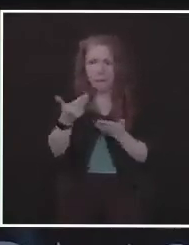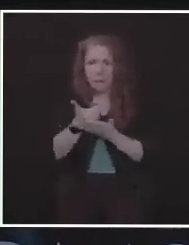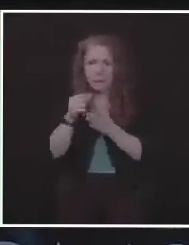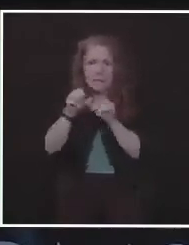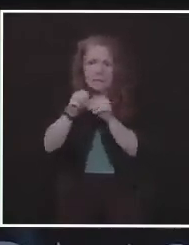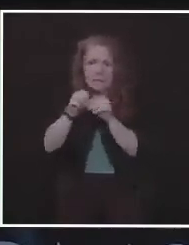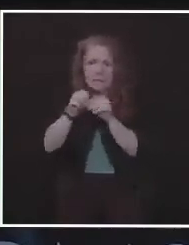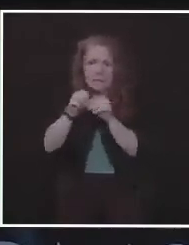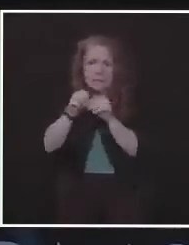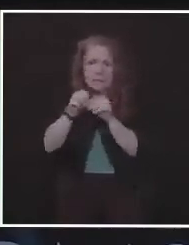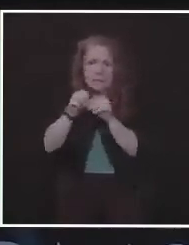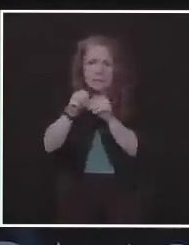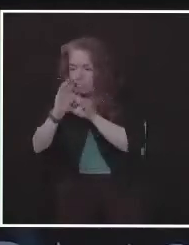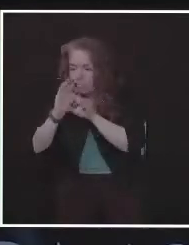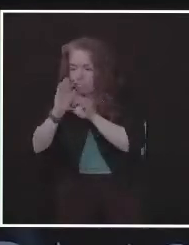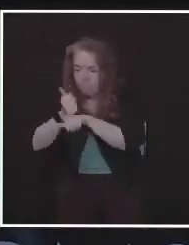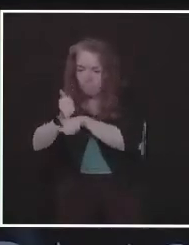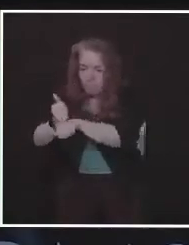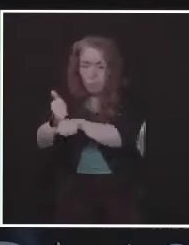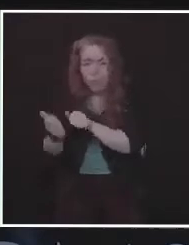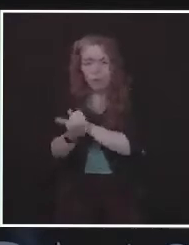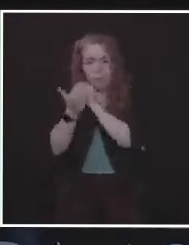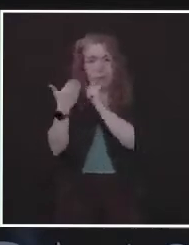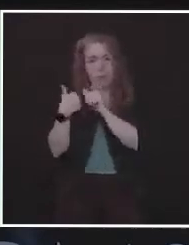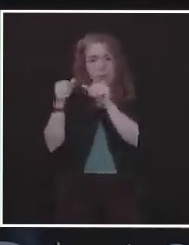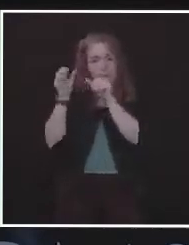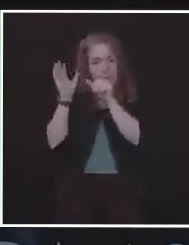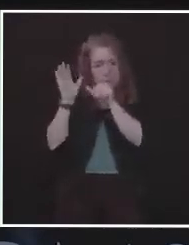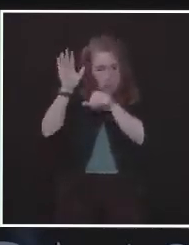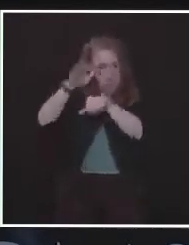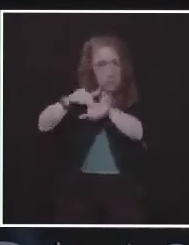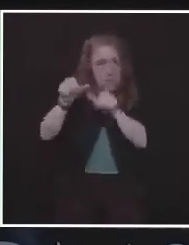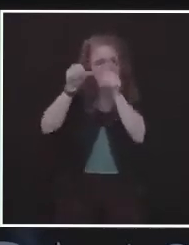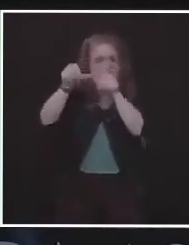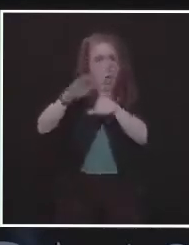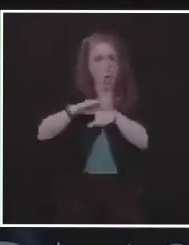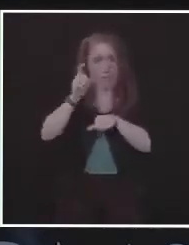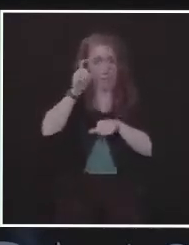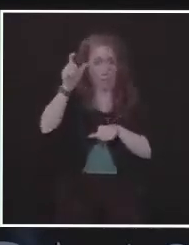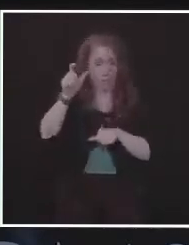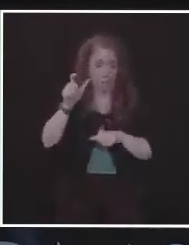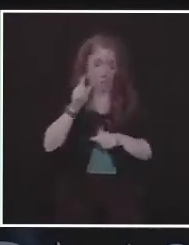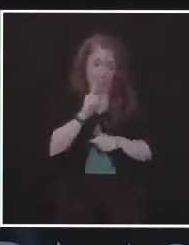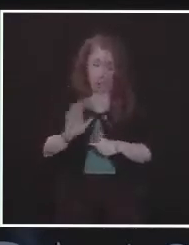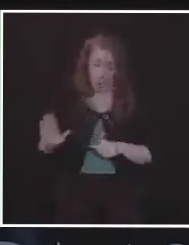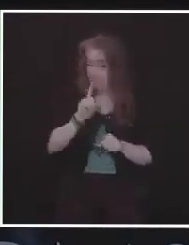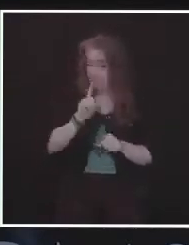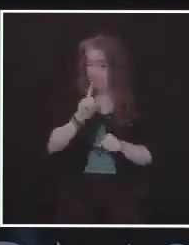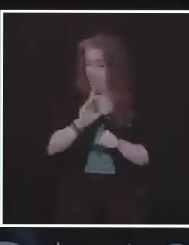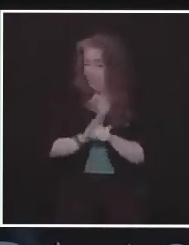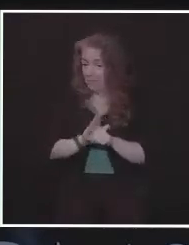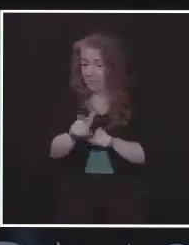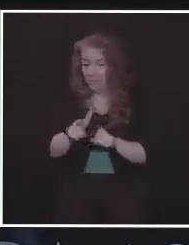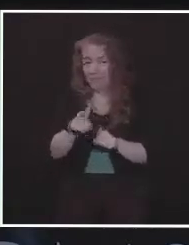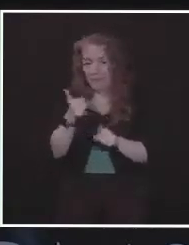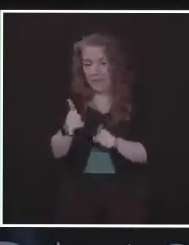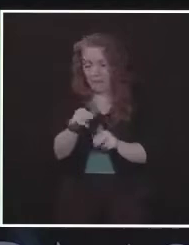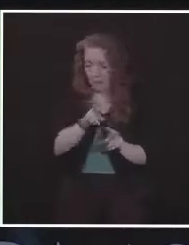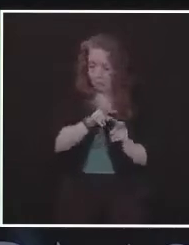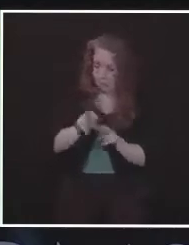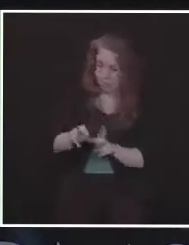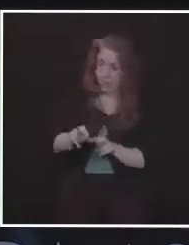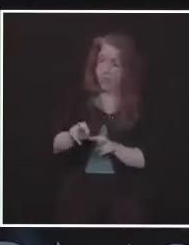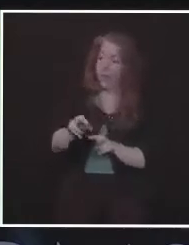moon? Your commitment to our nation's space program is inspiring generations of future explorers.